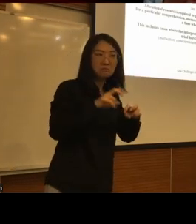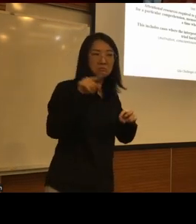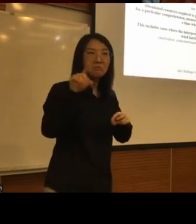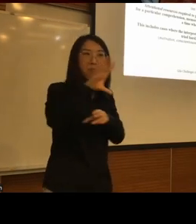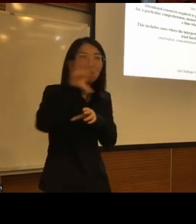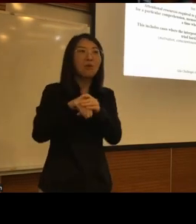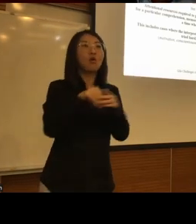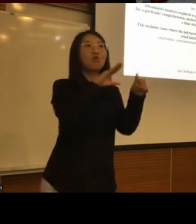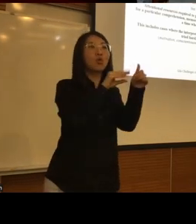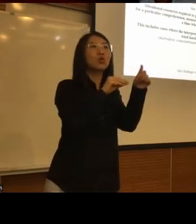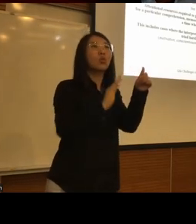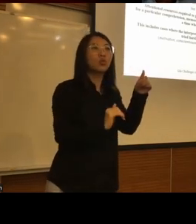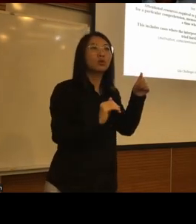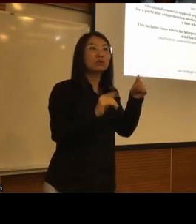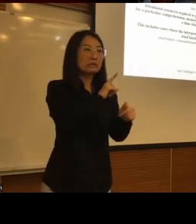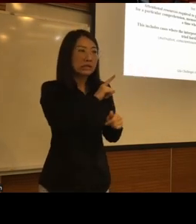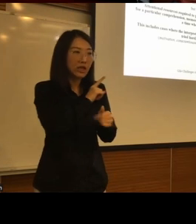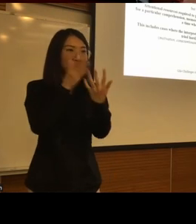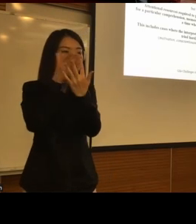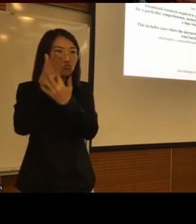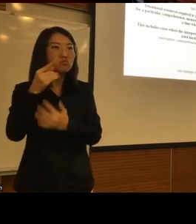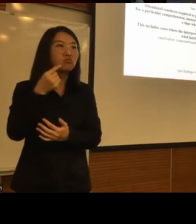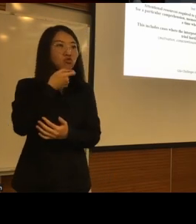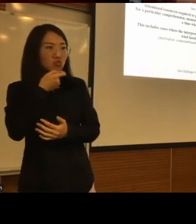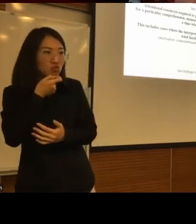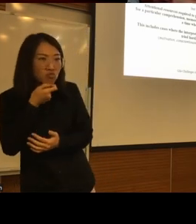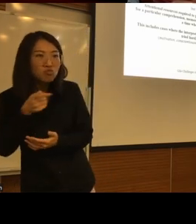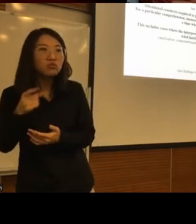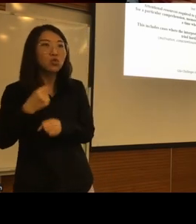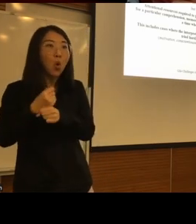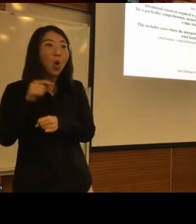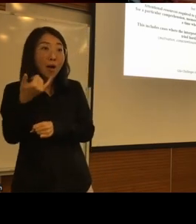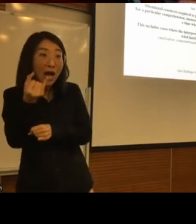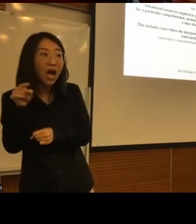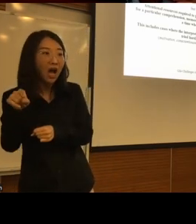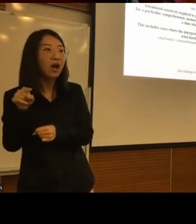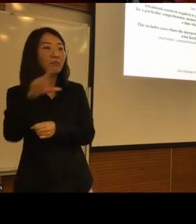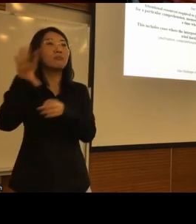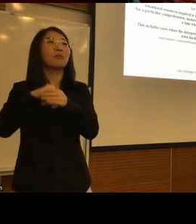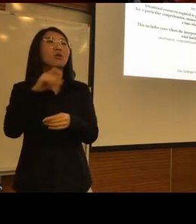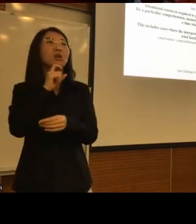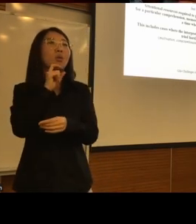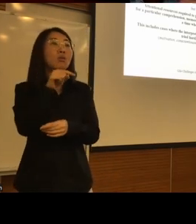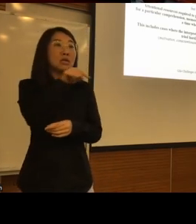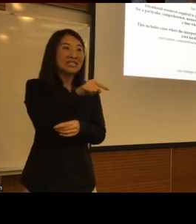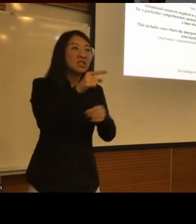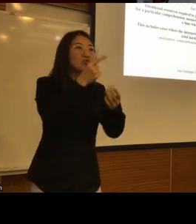the models. And I think it's very important in training, when training